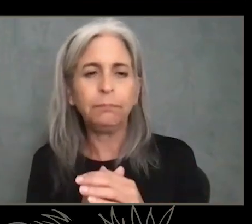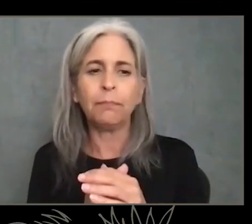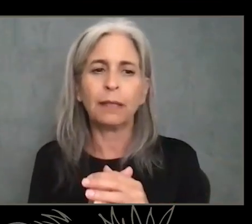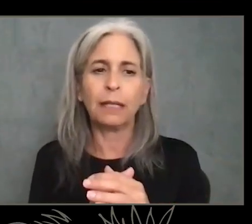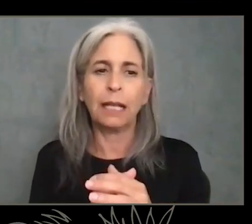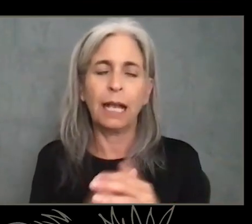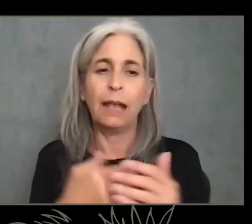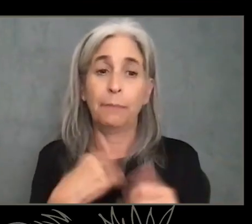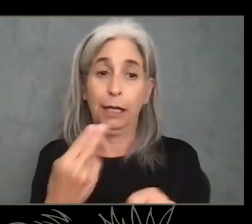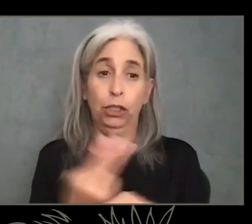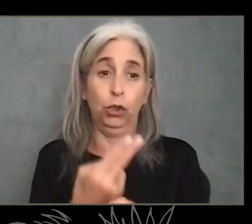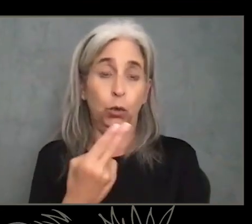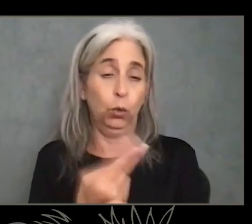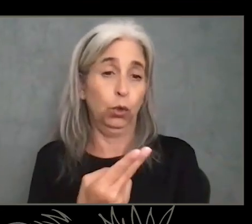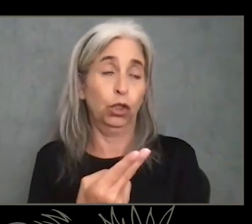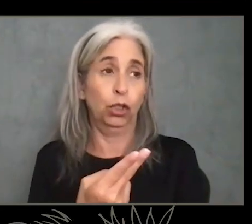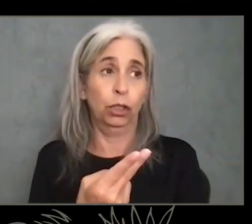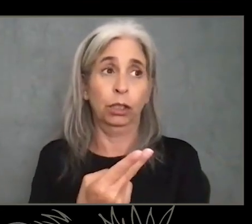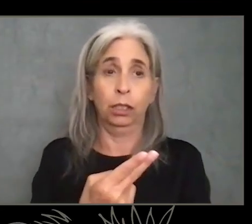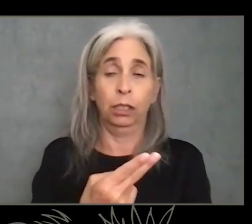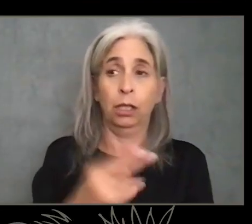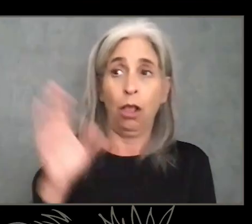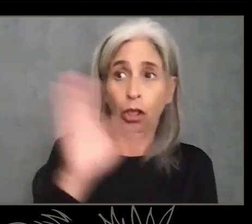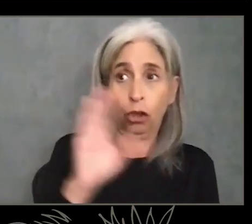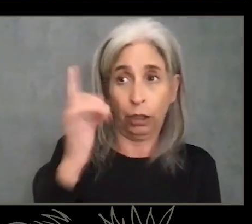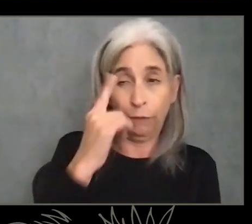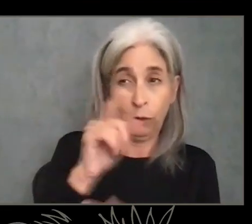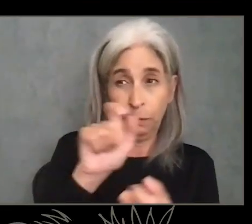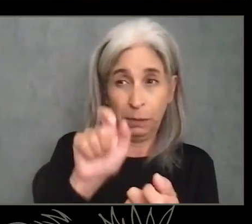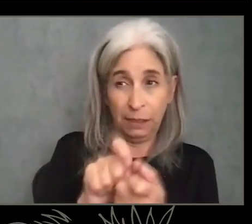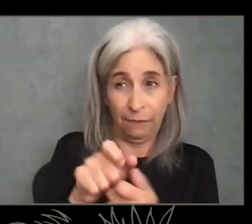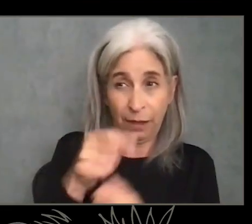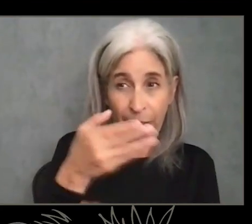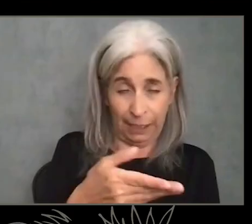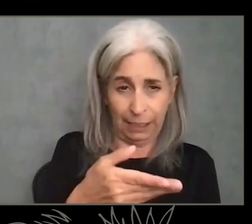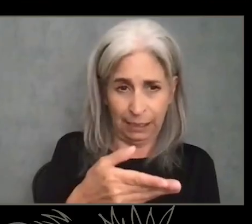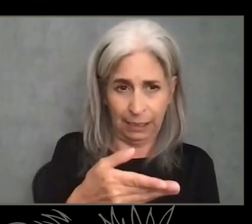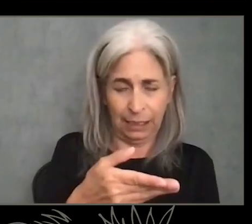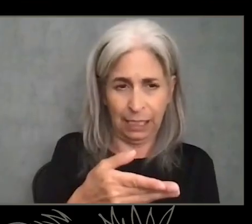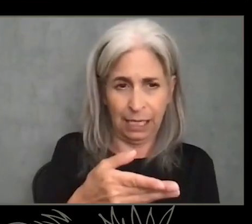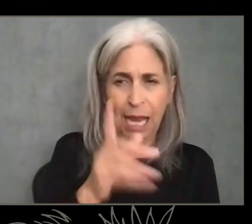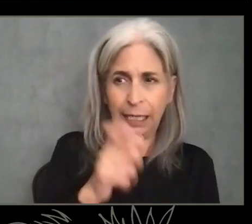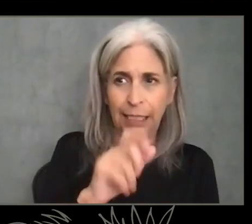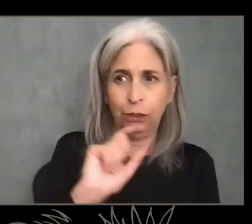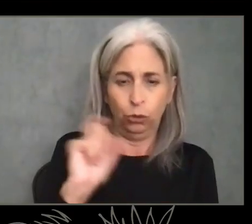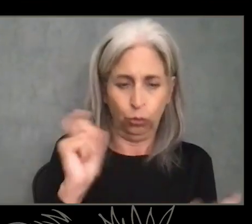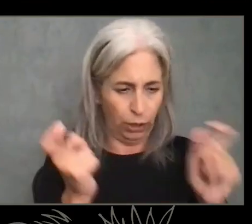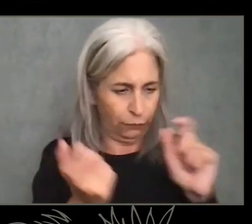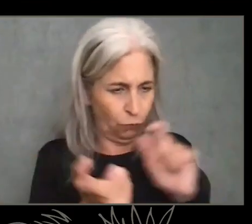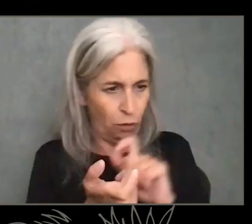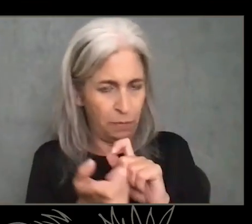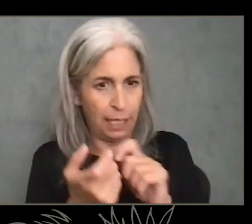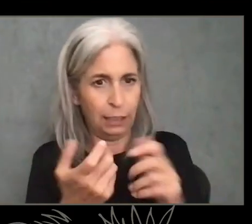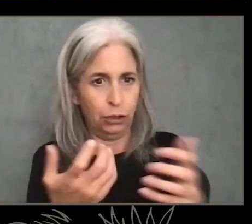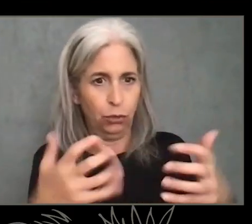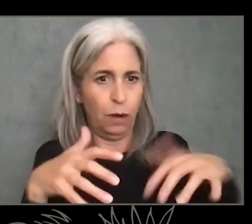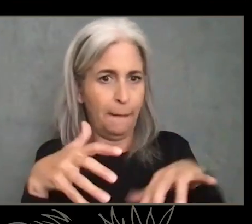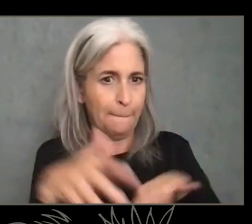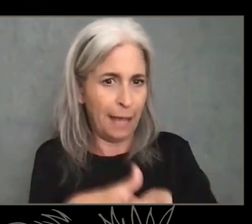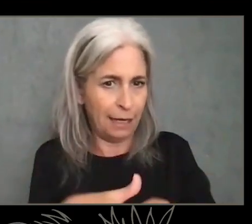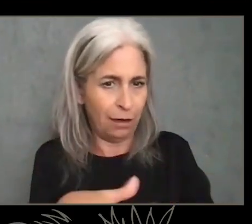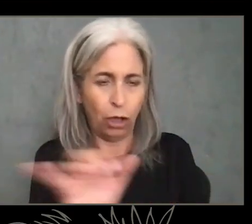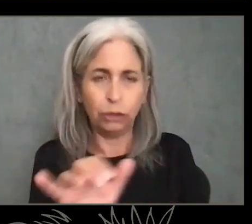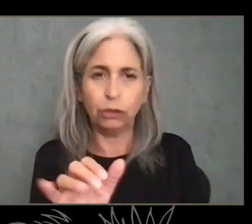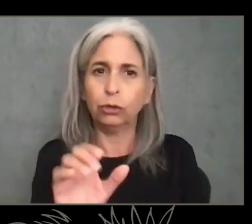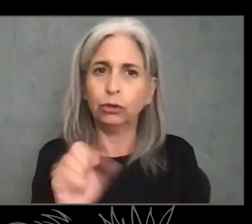I have my users input, the query. They're looking for this. This thing, I need to transform it into an embedding too, so that I